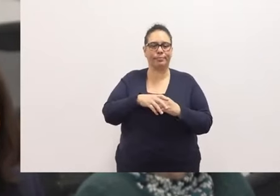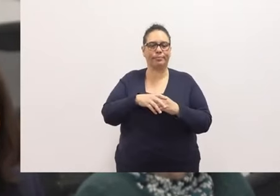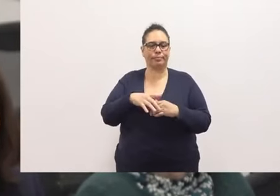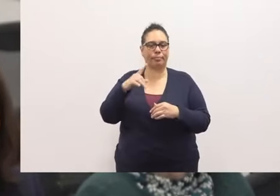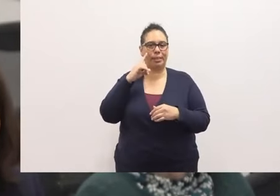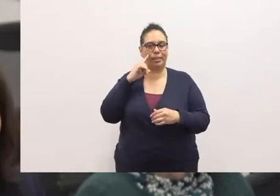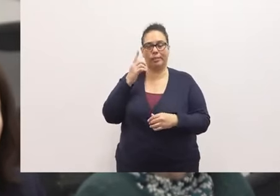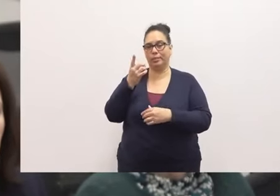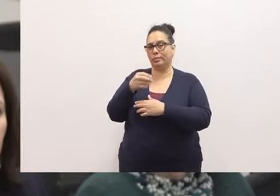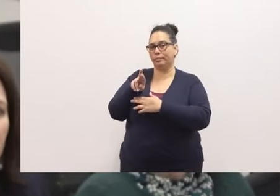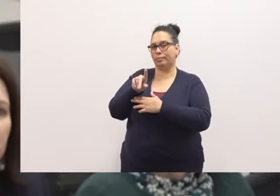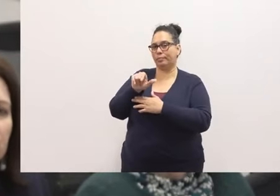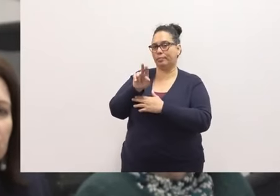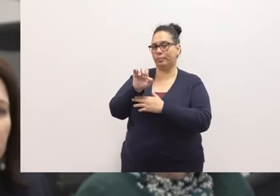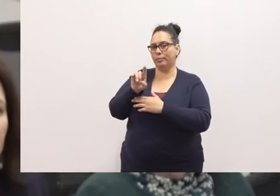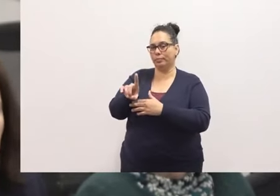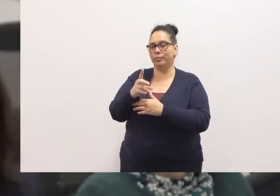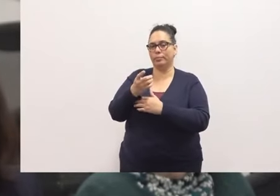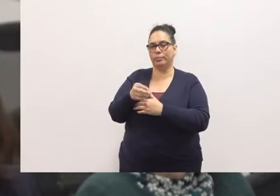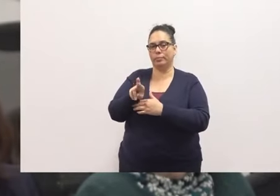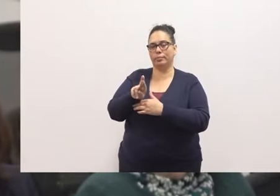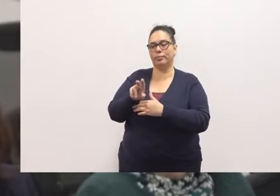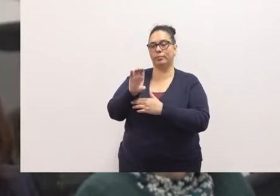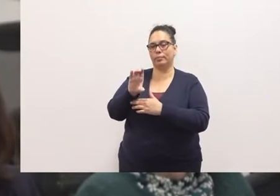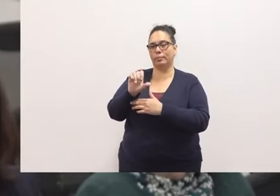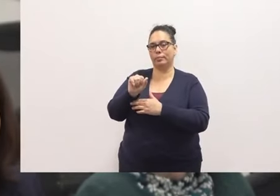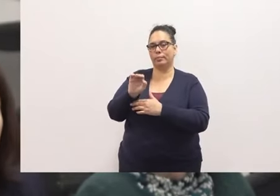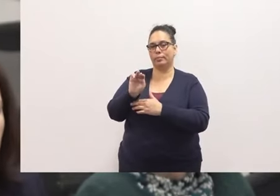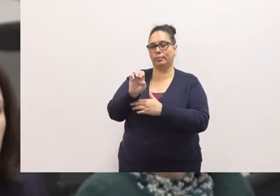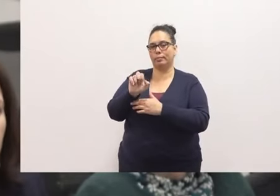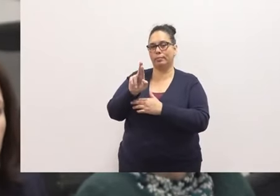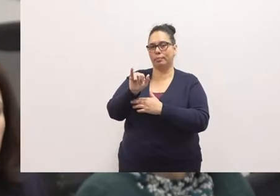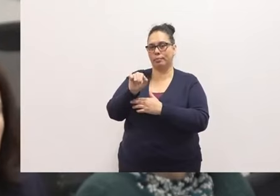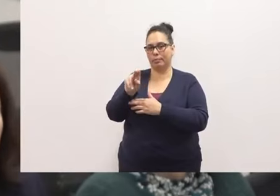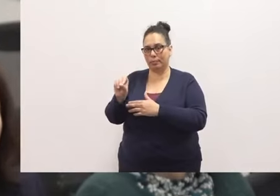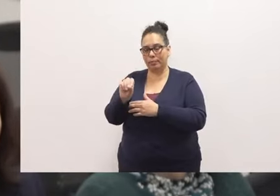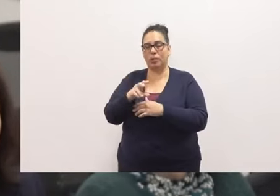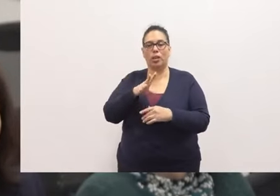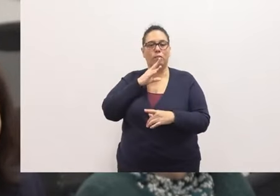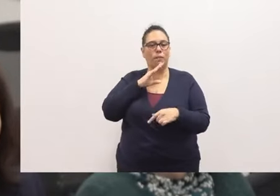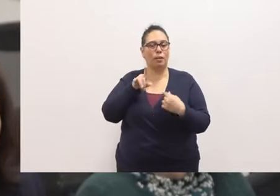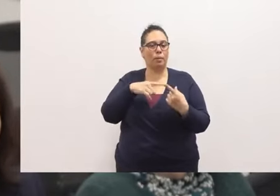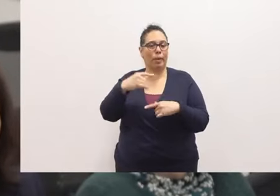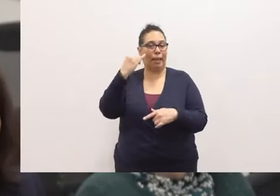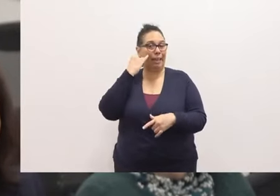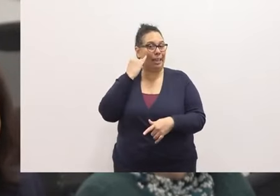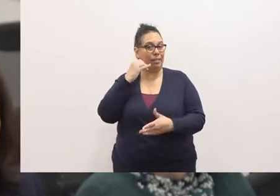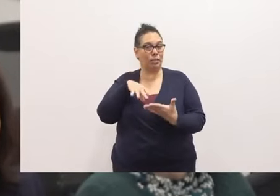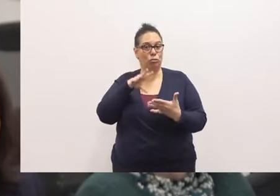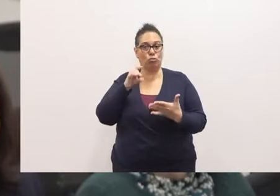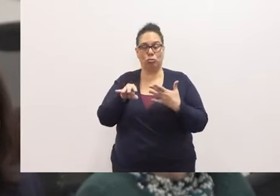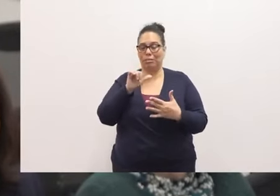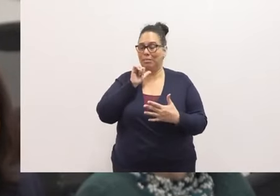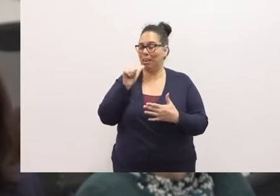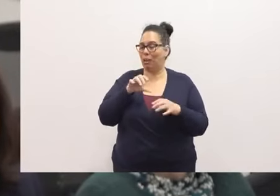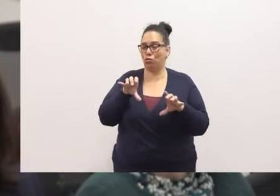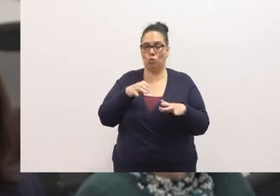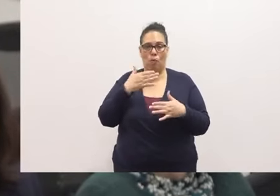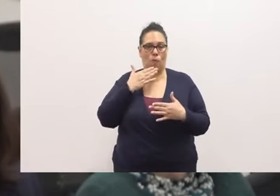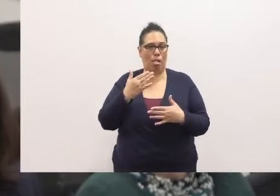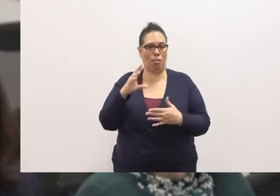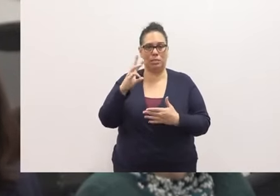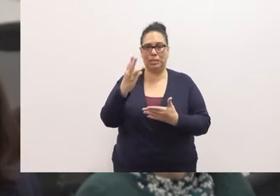believe Dr. Lund and Dr. Camarino spoke about if a student is not doing well, let's say in sixth